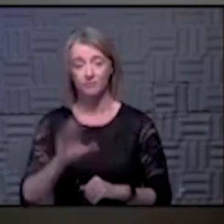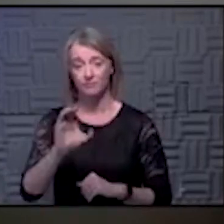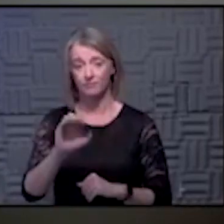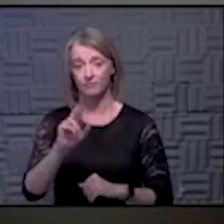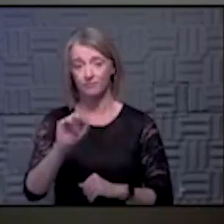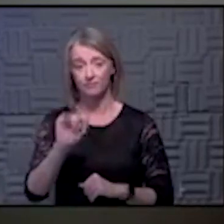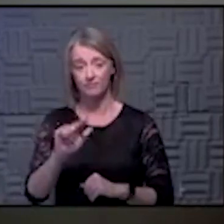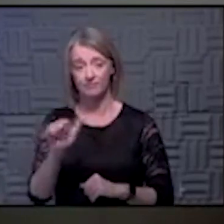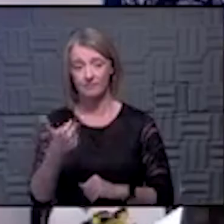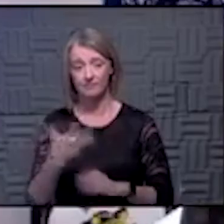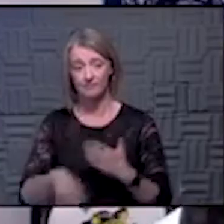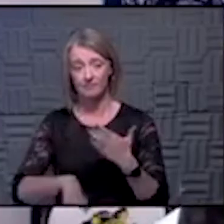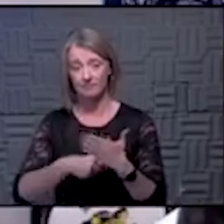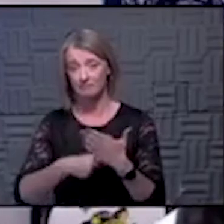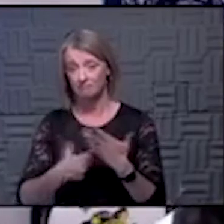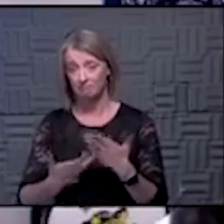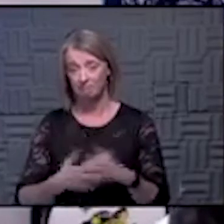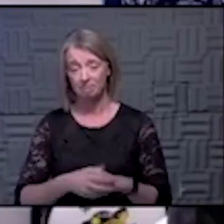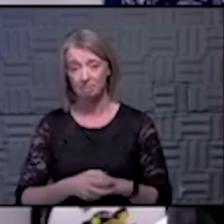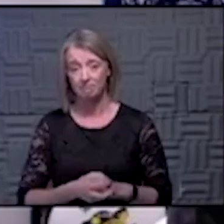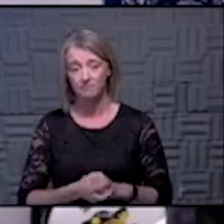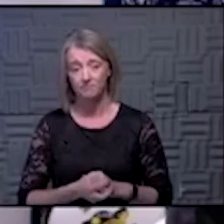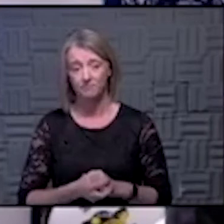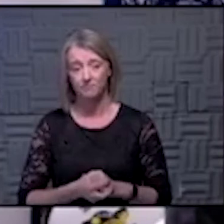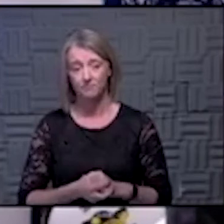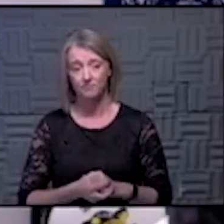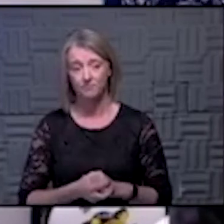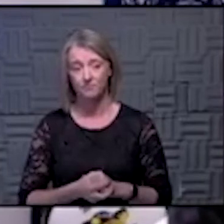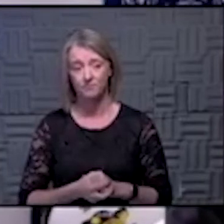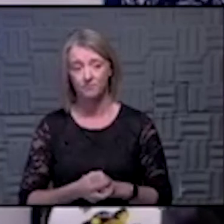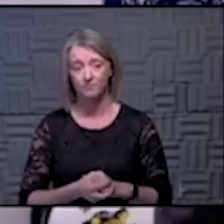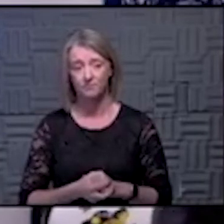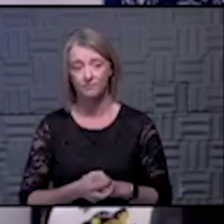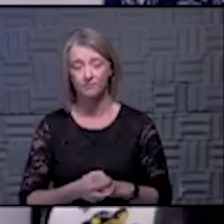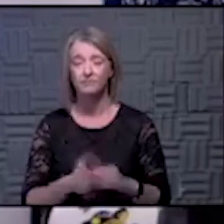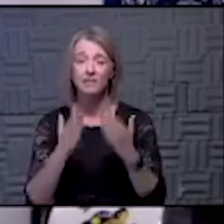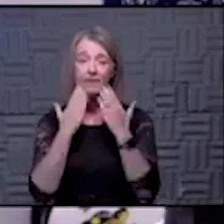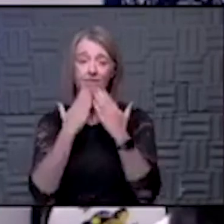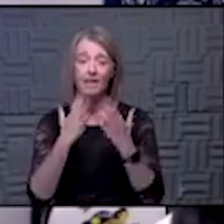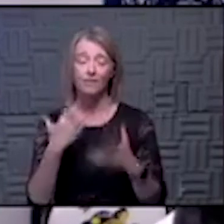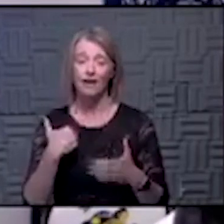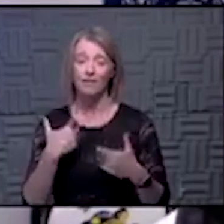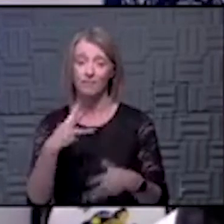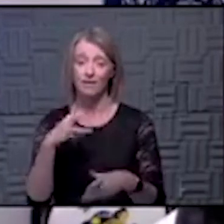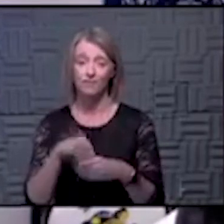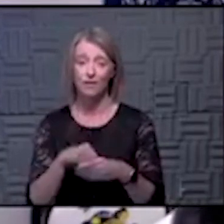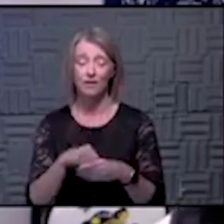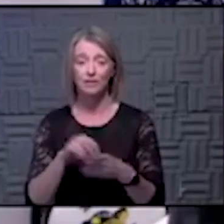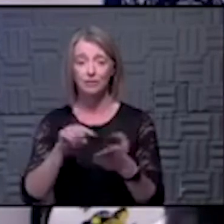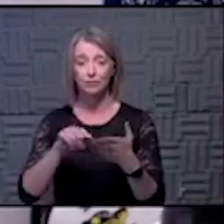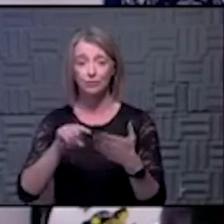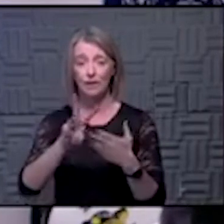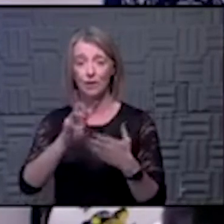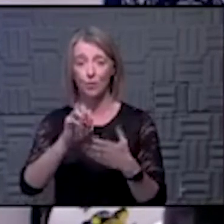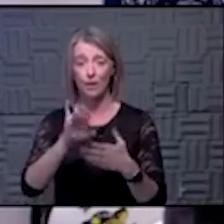Craig, anything you'd like to share as we wrap up? No, just thanks for having me on. Check out the